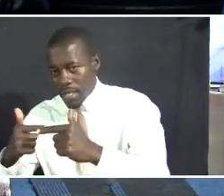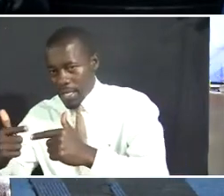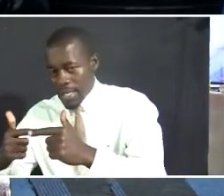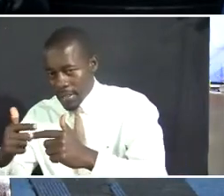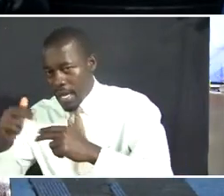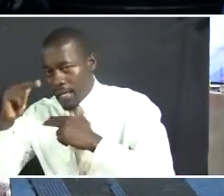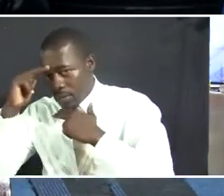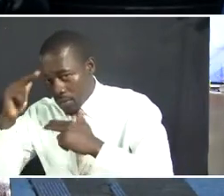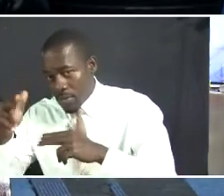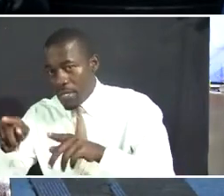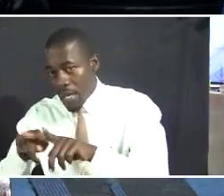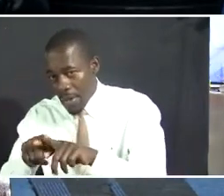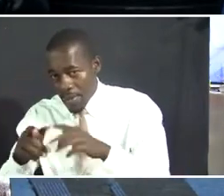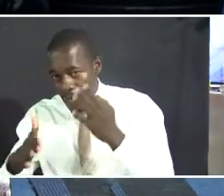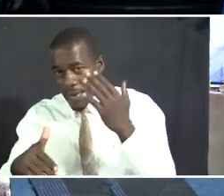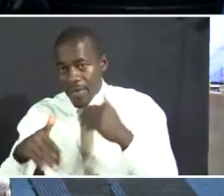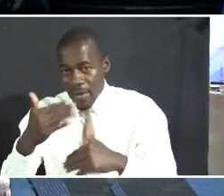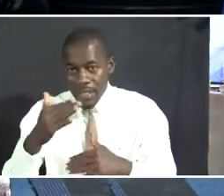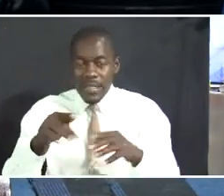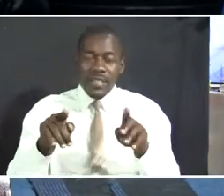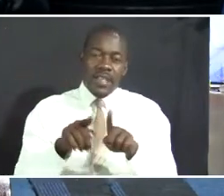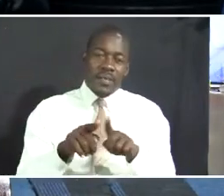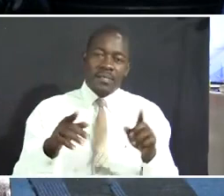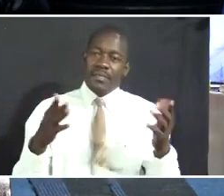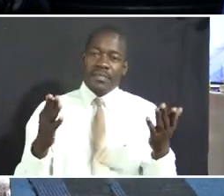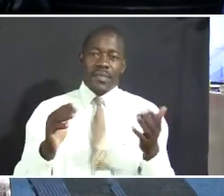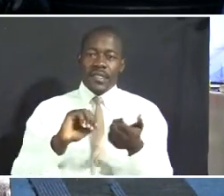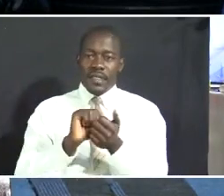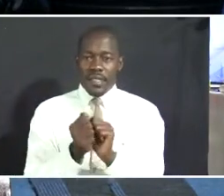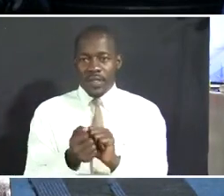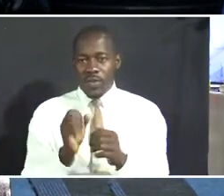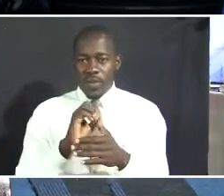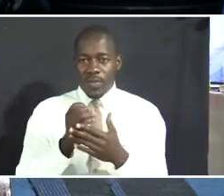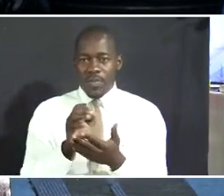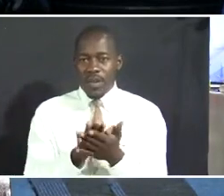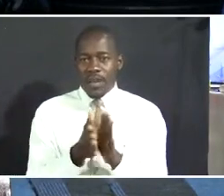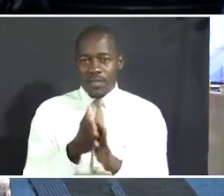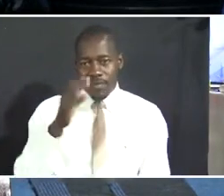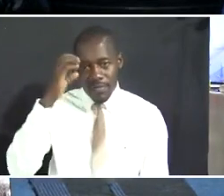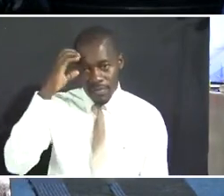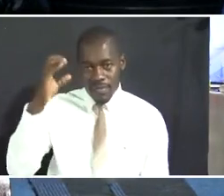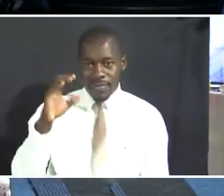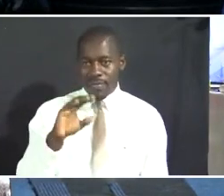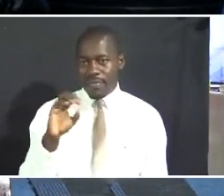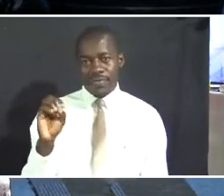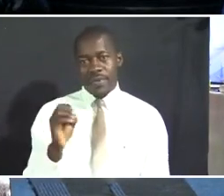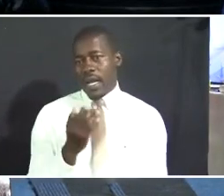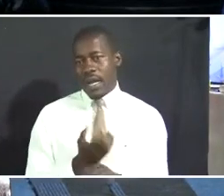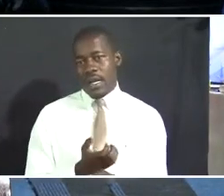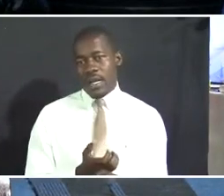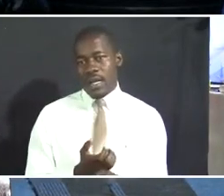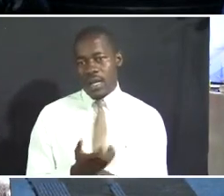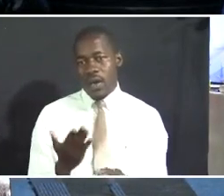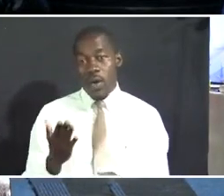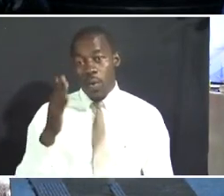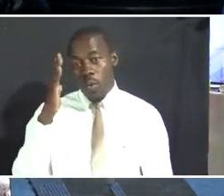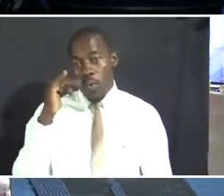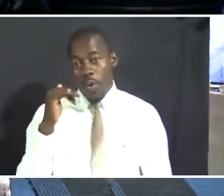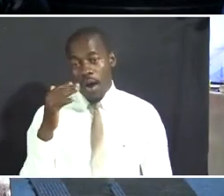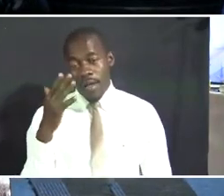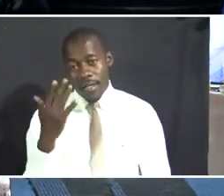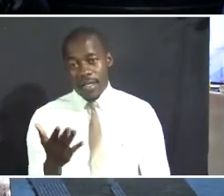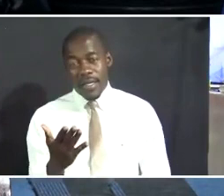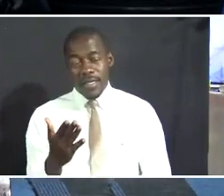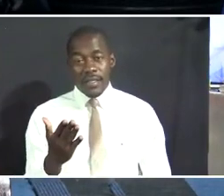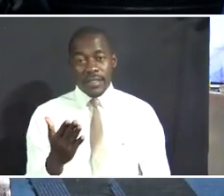Because university itself is a different world with all kinds of freedom. Nobody will teach you